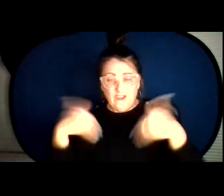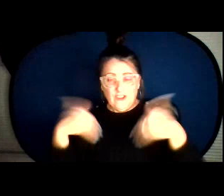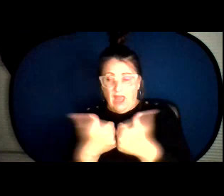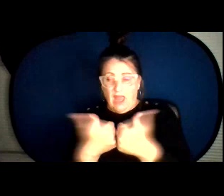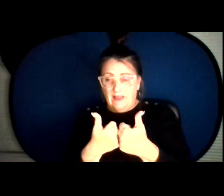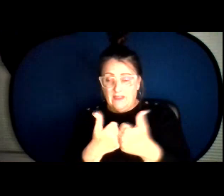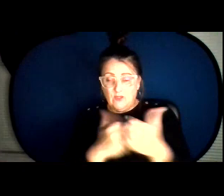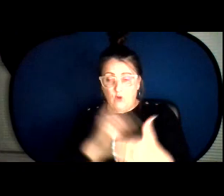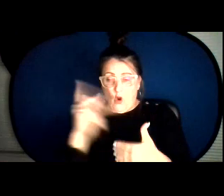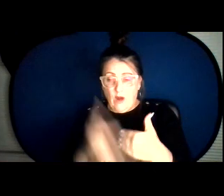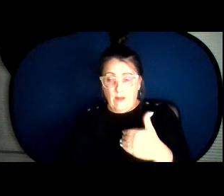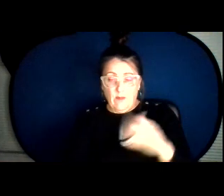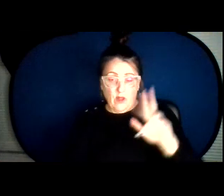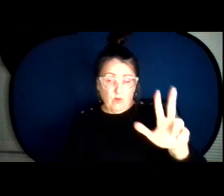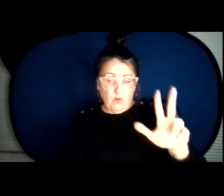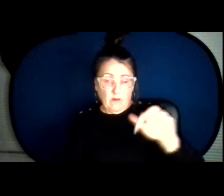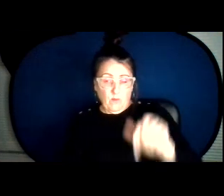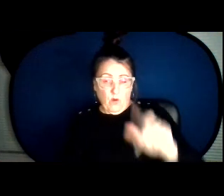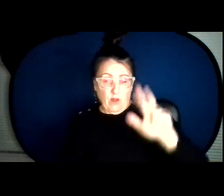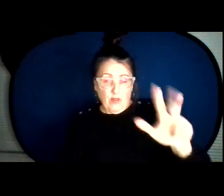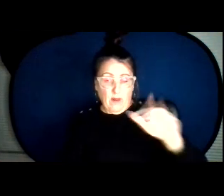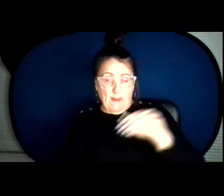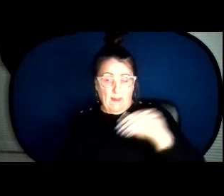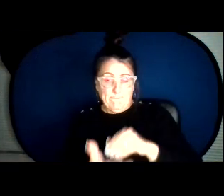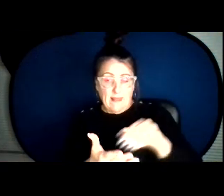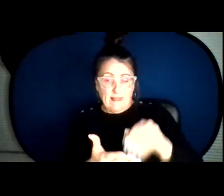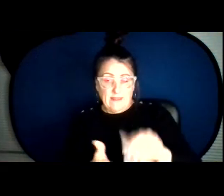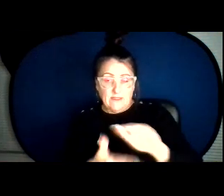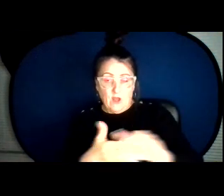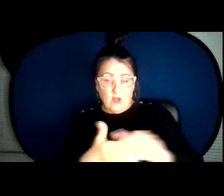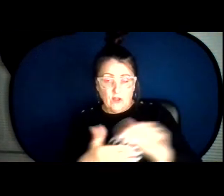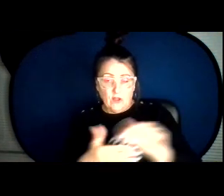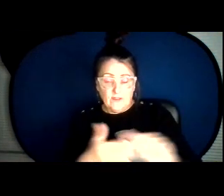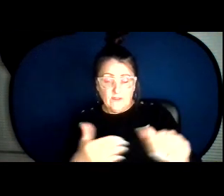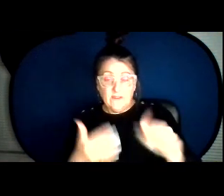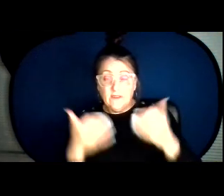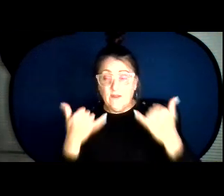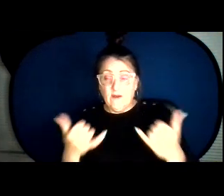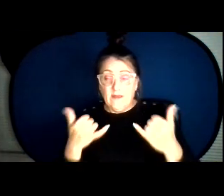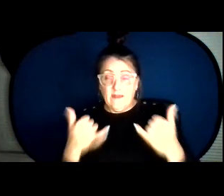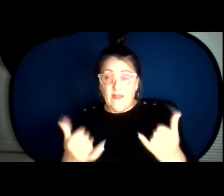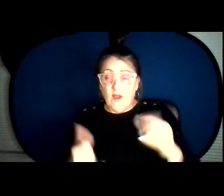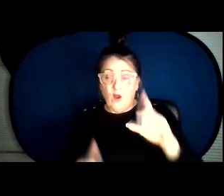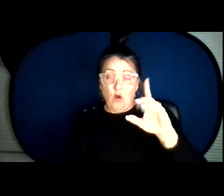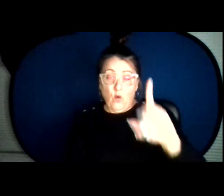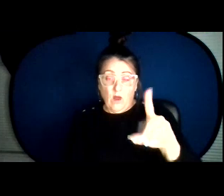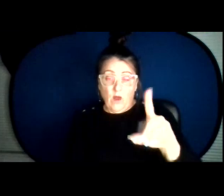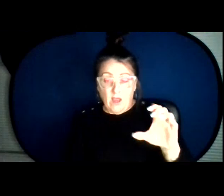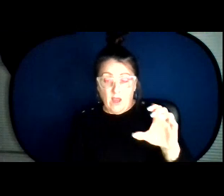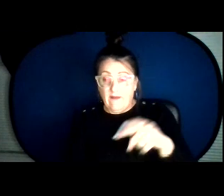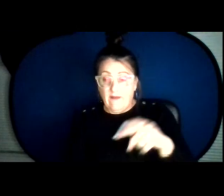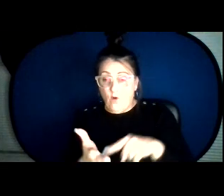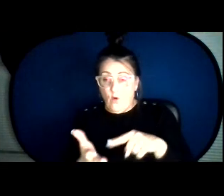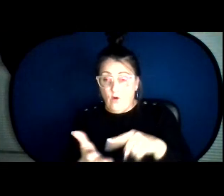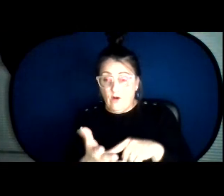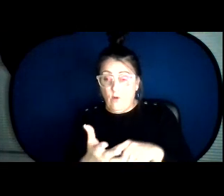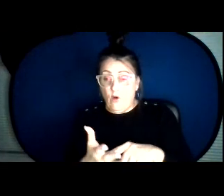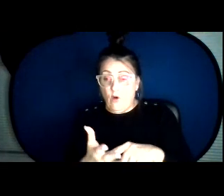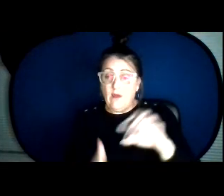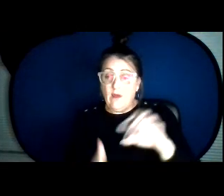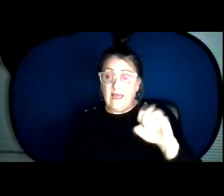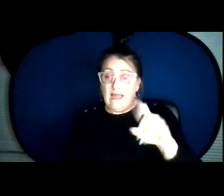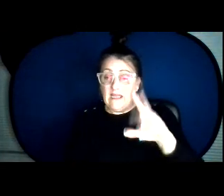Over $3.3 million has been swept from the rehab account. Currently, there are approximately 100 affordable transactions in escrow, with the